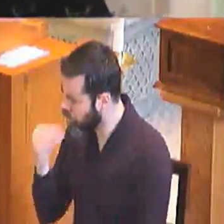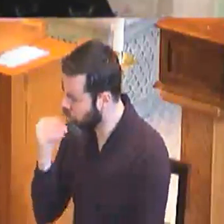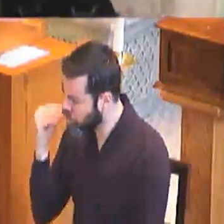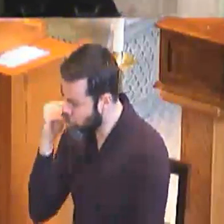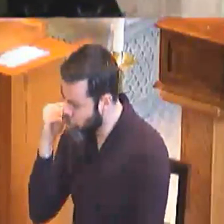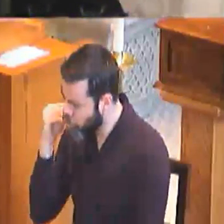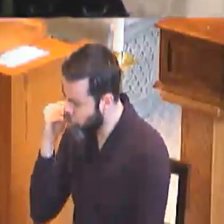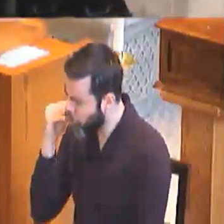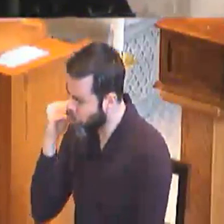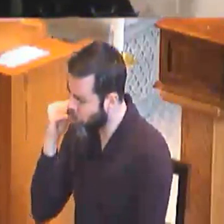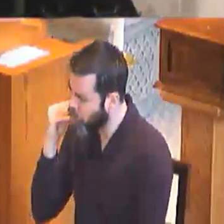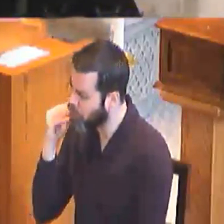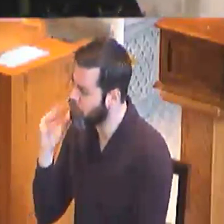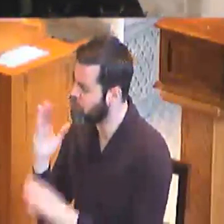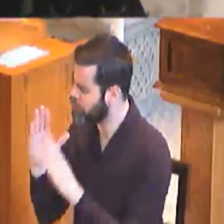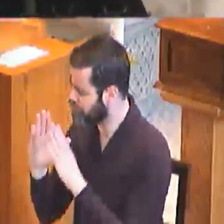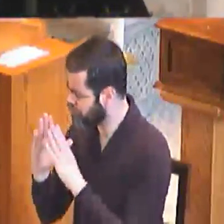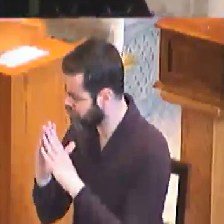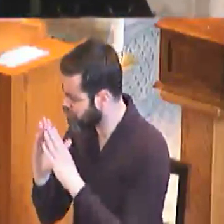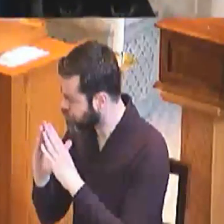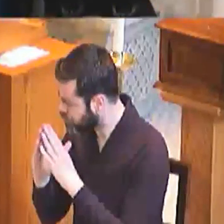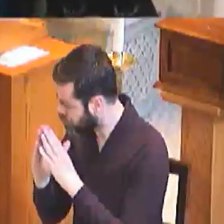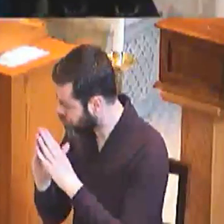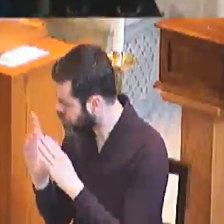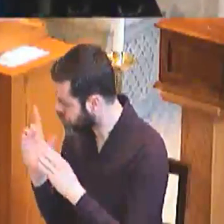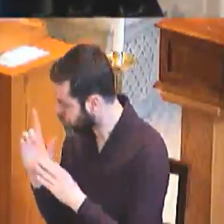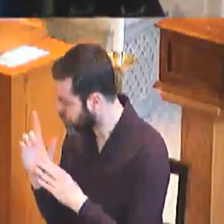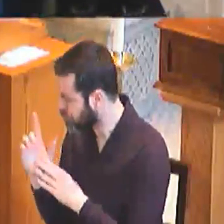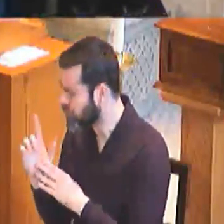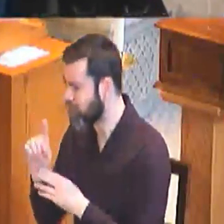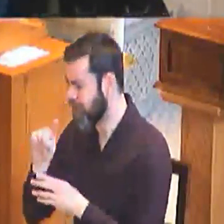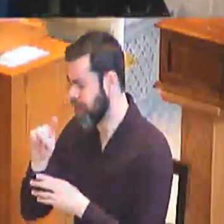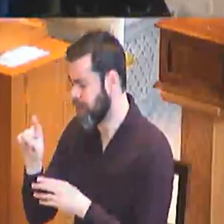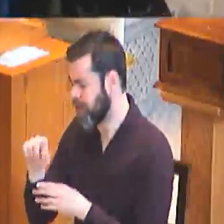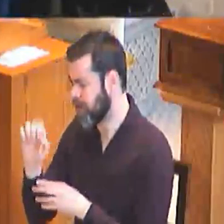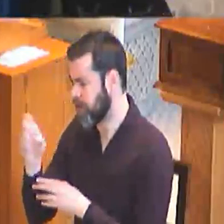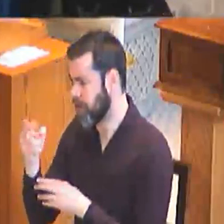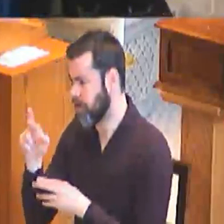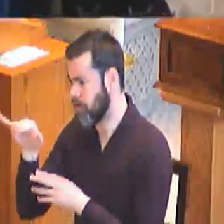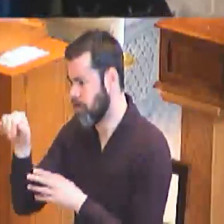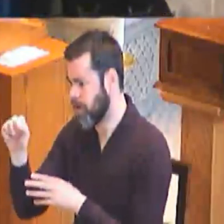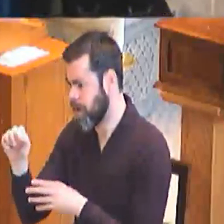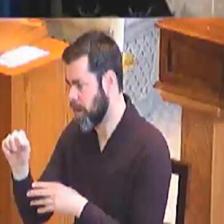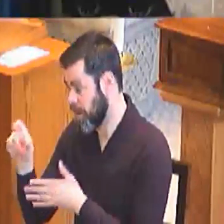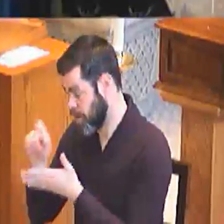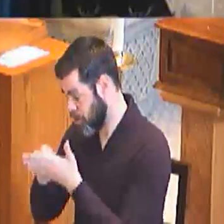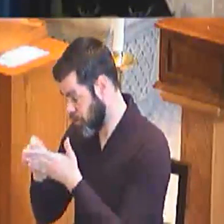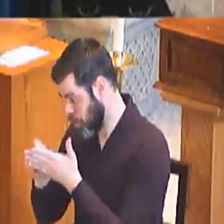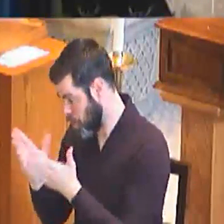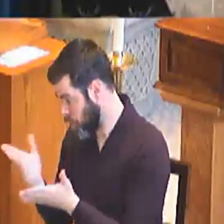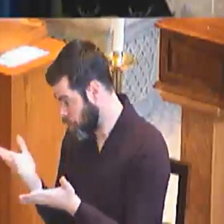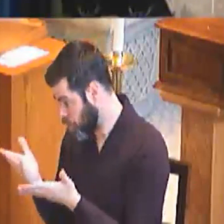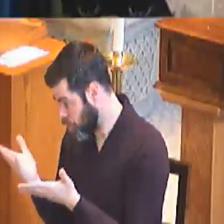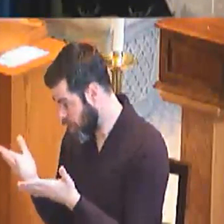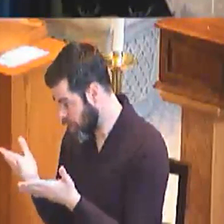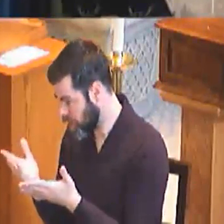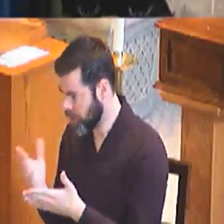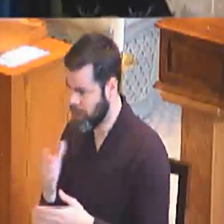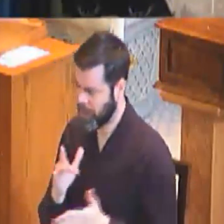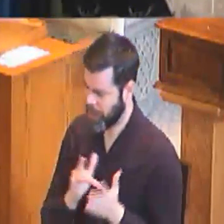kingdom. And this is what Zechariah wrote. Jesus knew the